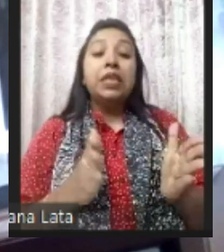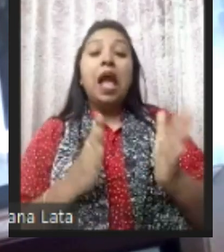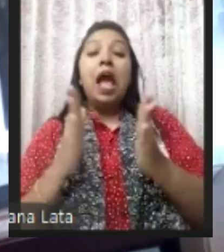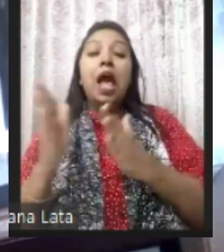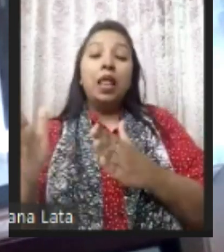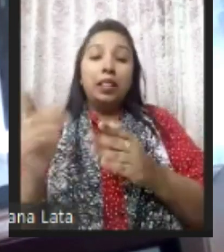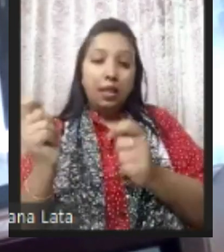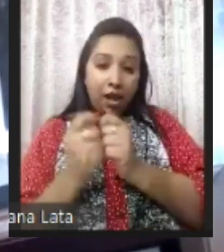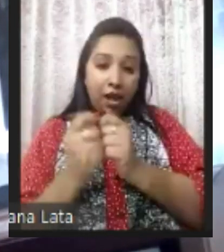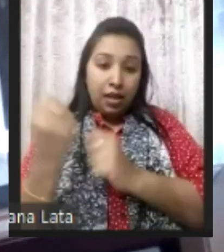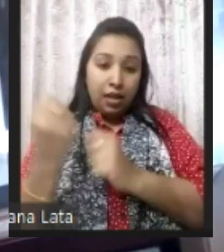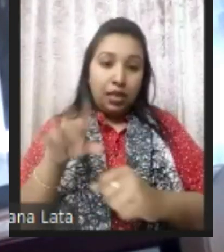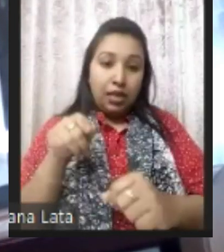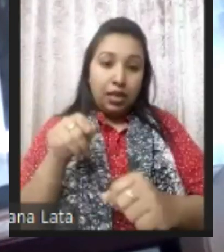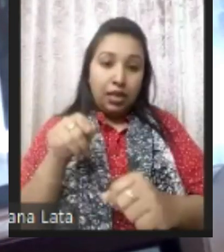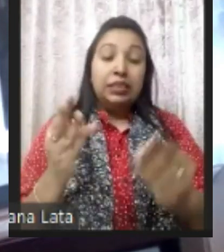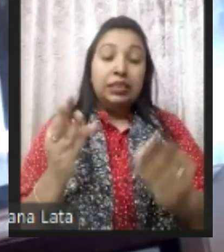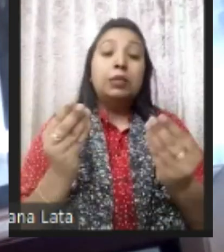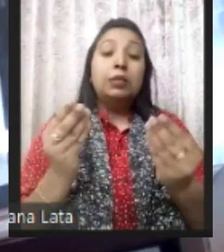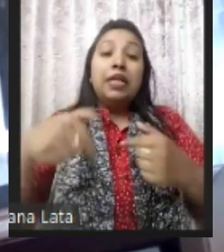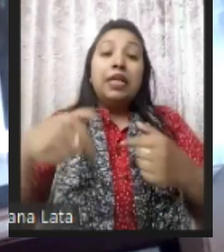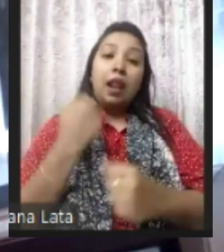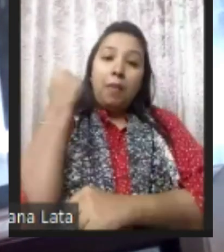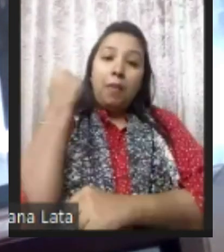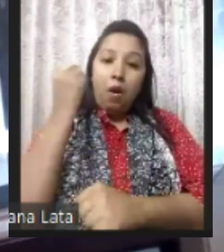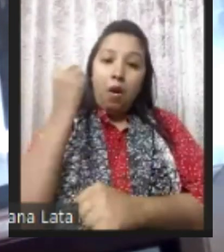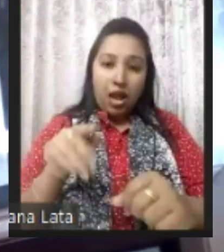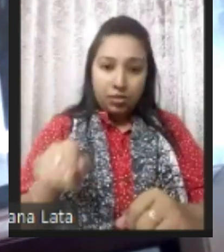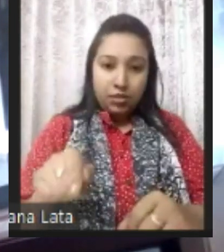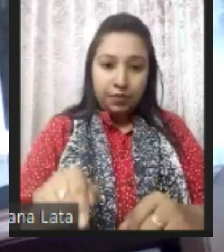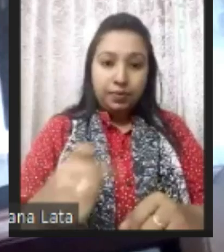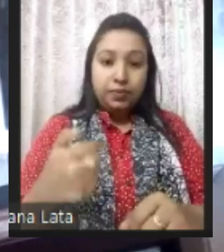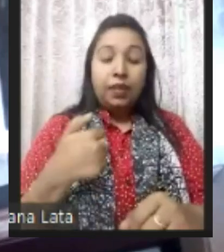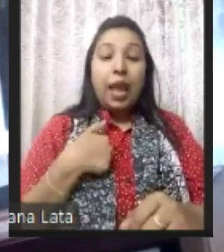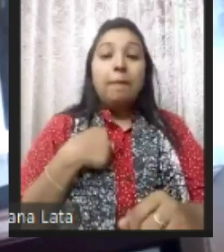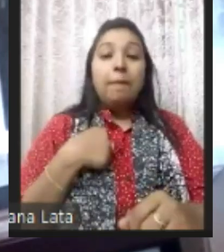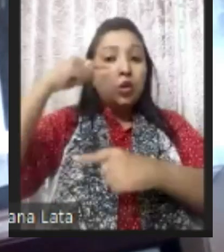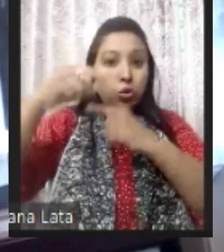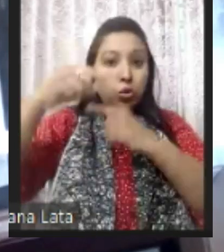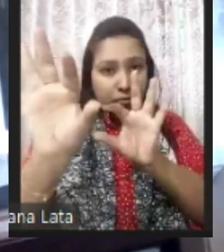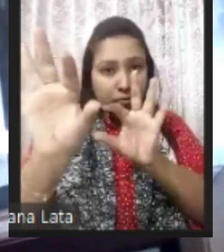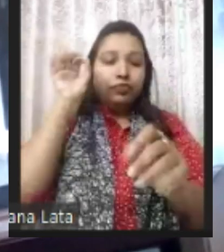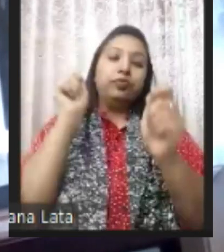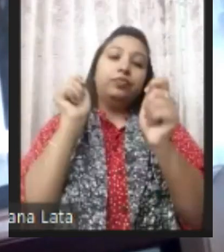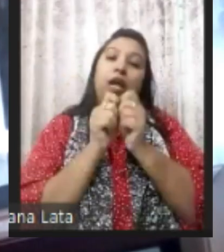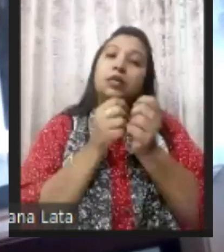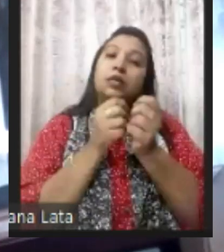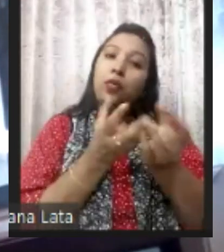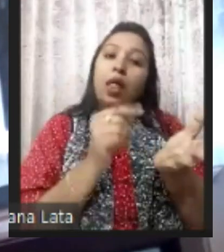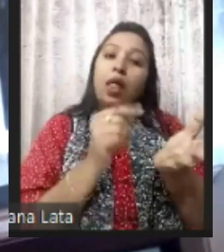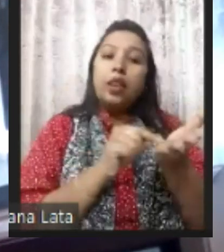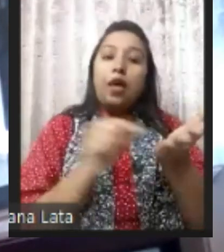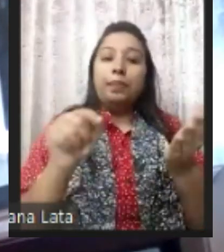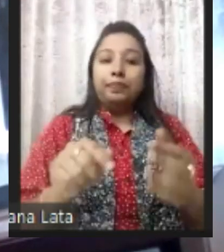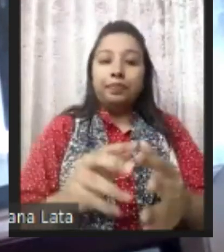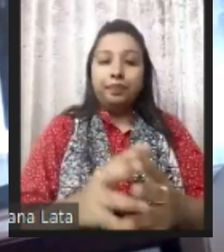they do have some special ability, and how we can bring the best out of them. So I can share some examples. I